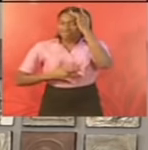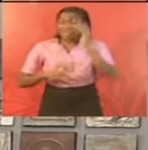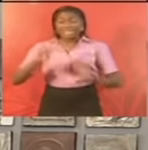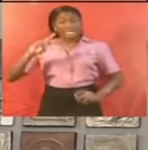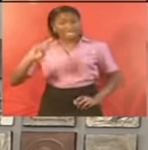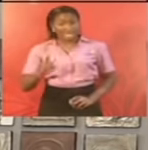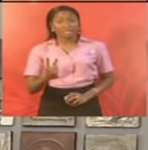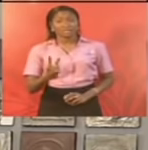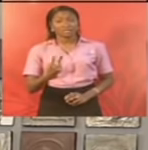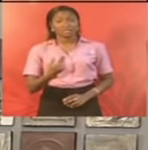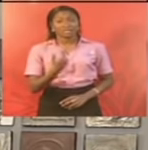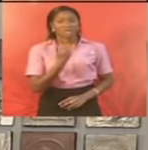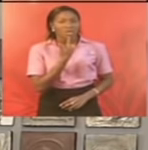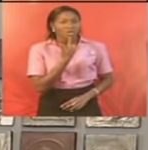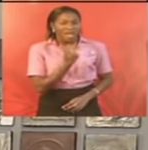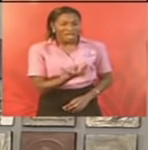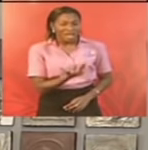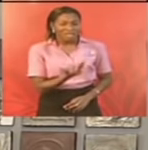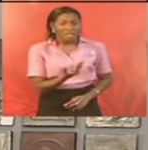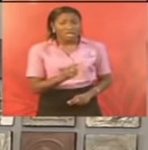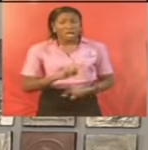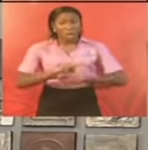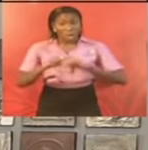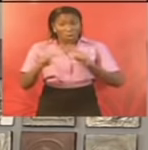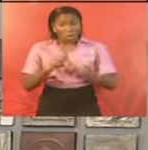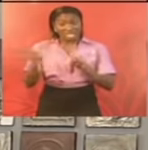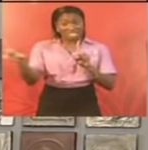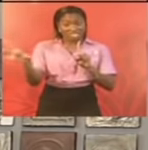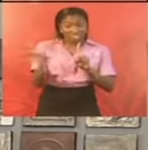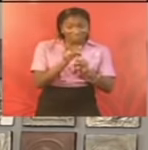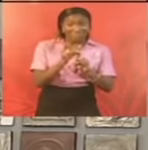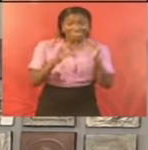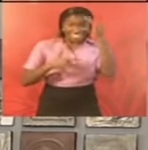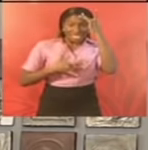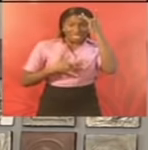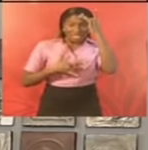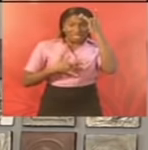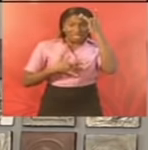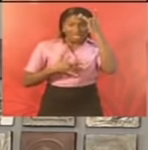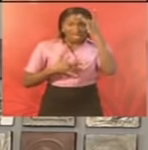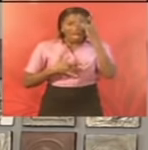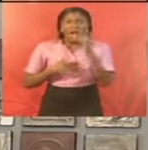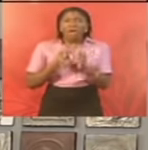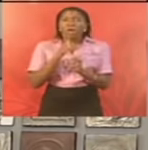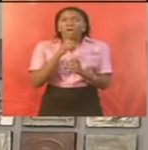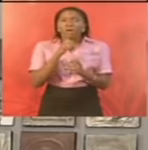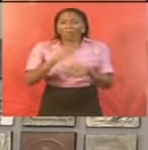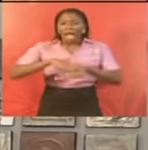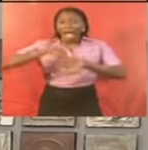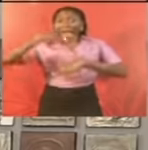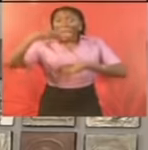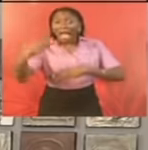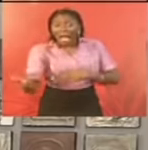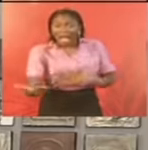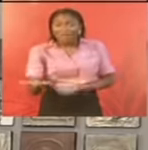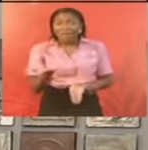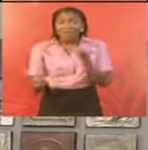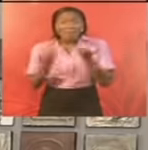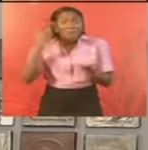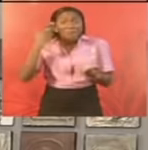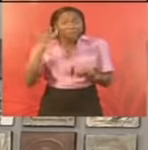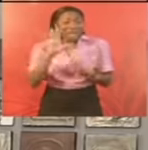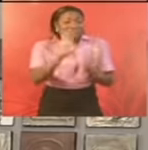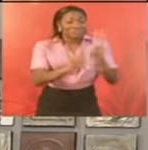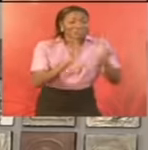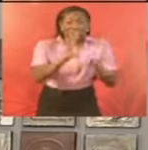with whom they were in contact subsequently to reduce the risk of spread throughout chains of transmission. As we said before,